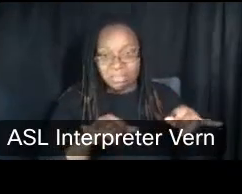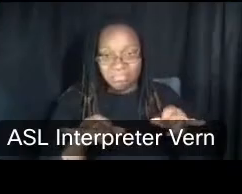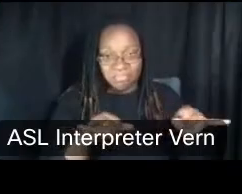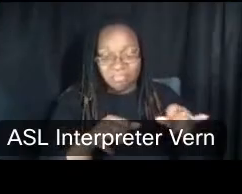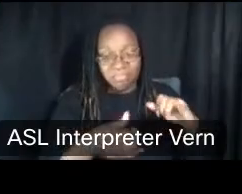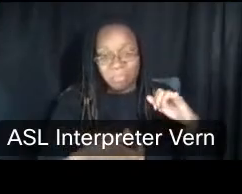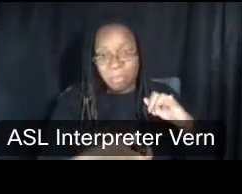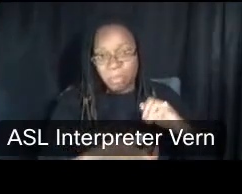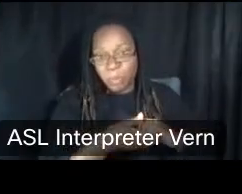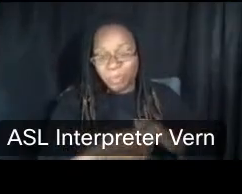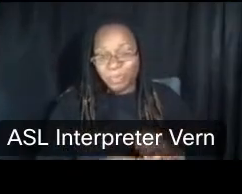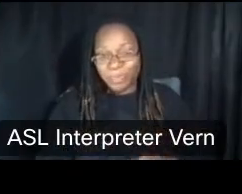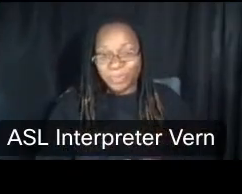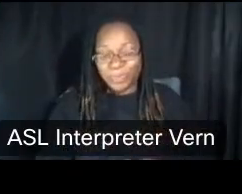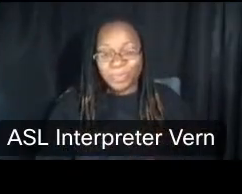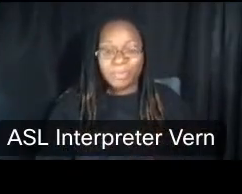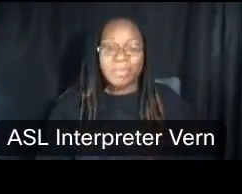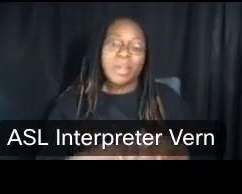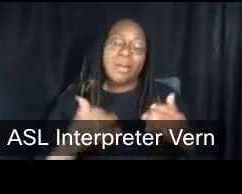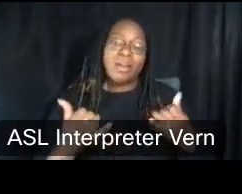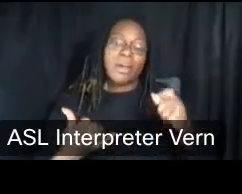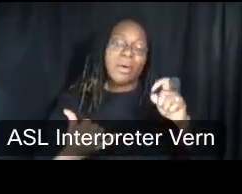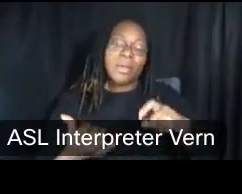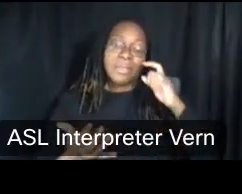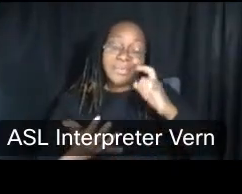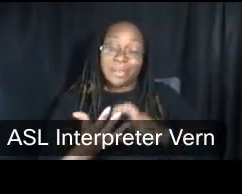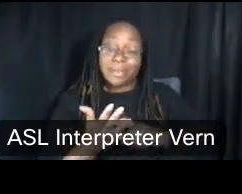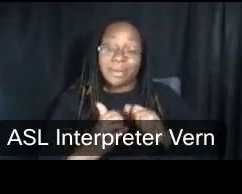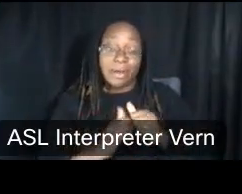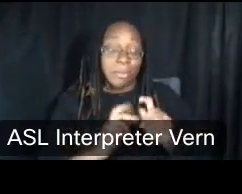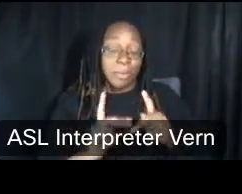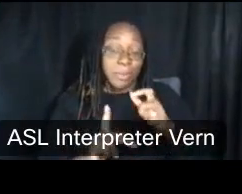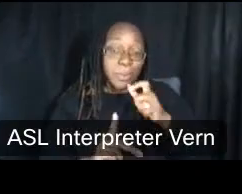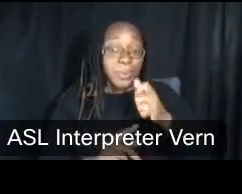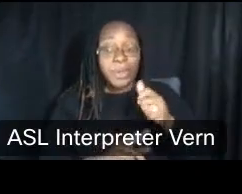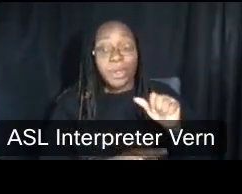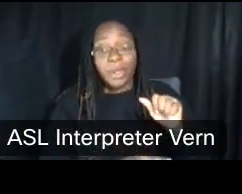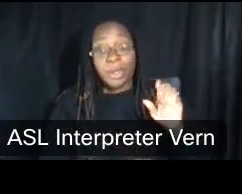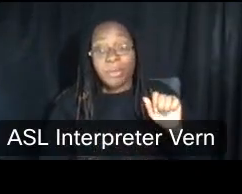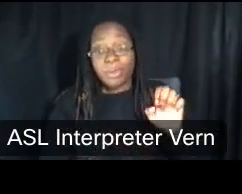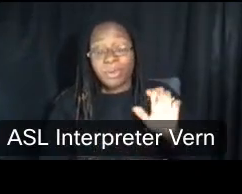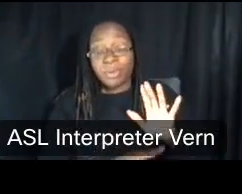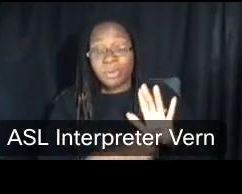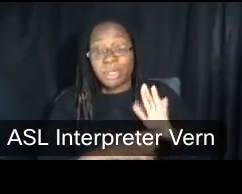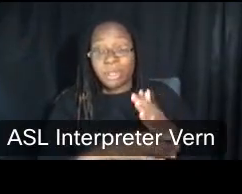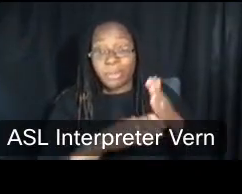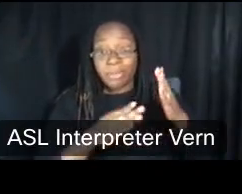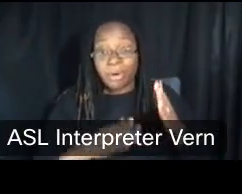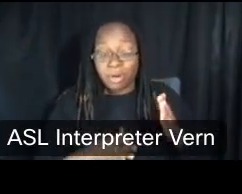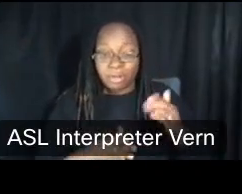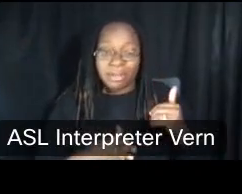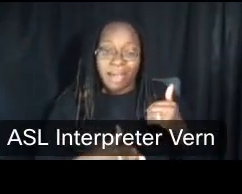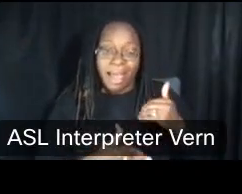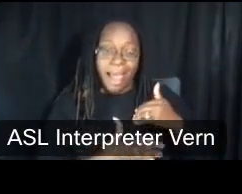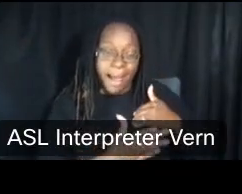So less well recognized are the ways that people who abuse their partners engage in coercive tactics that